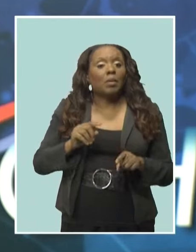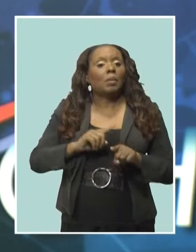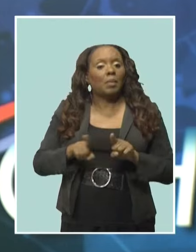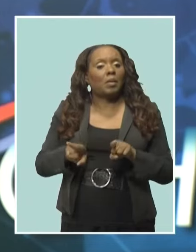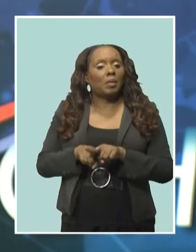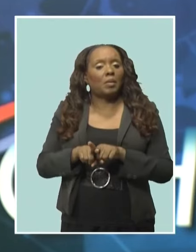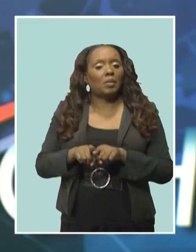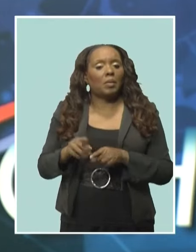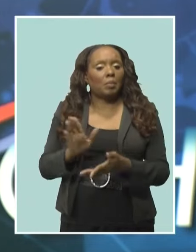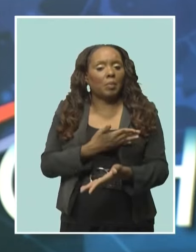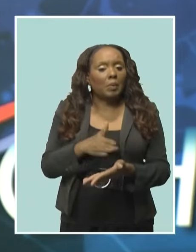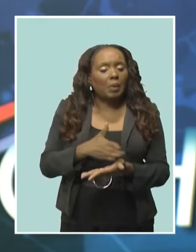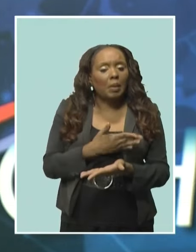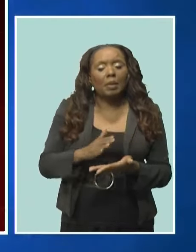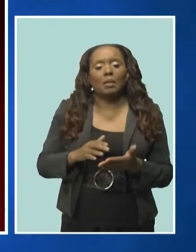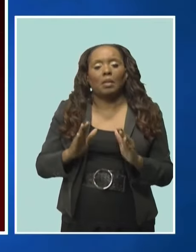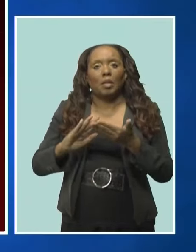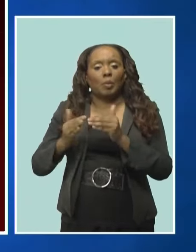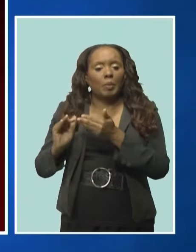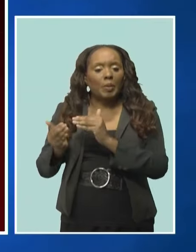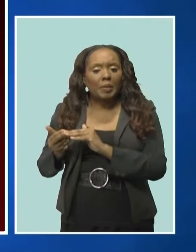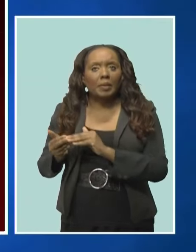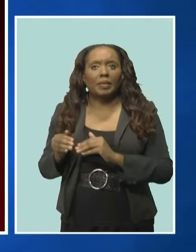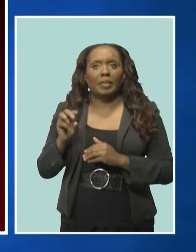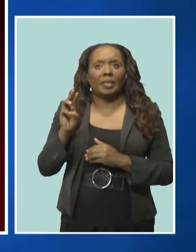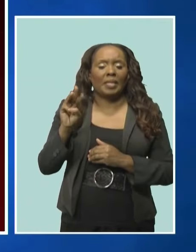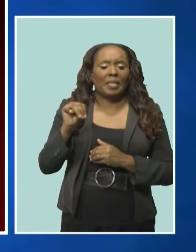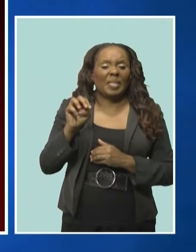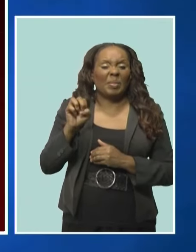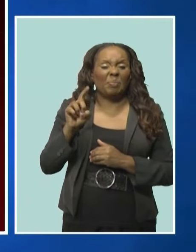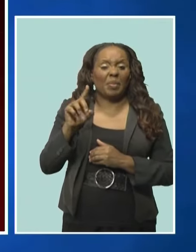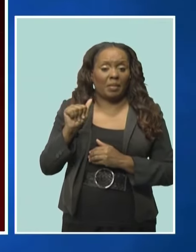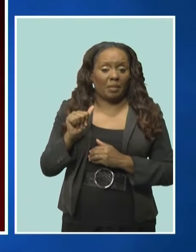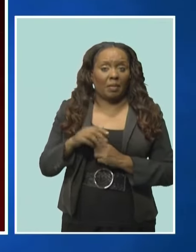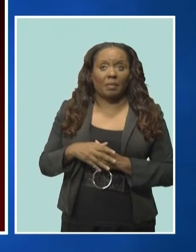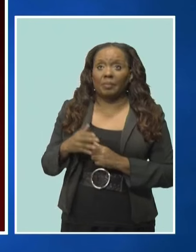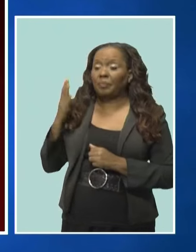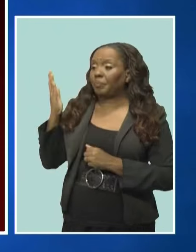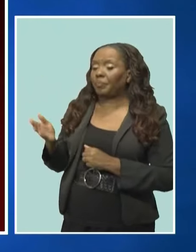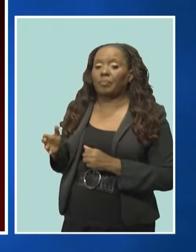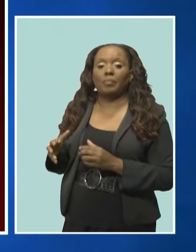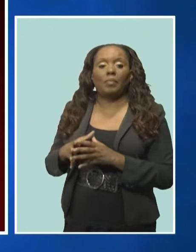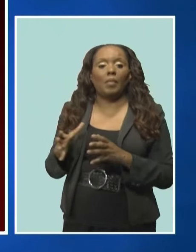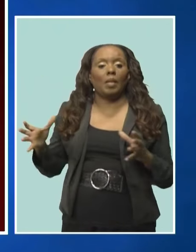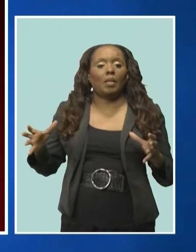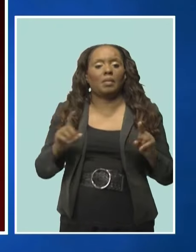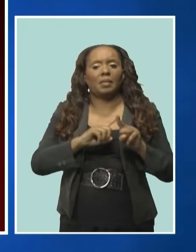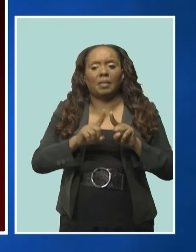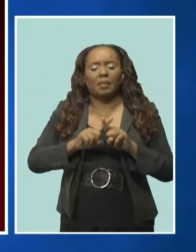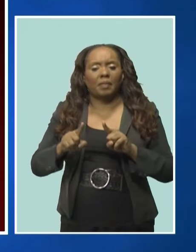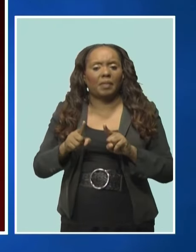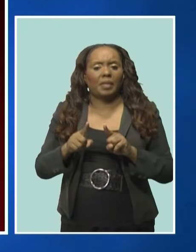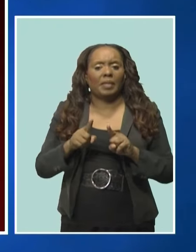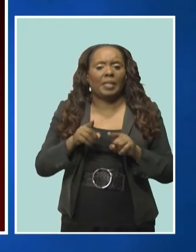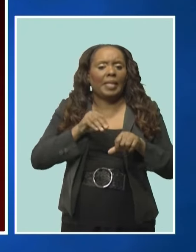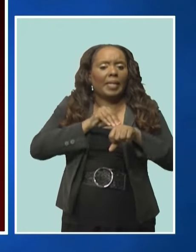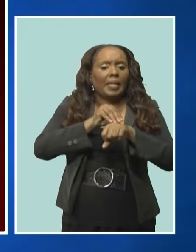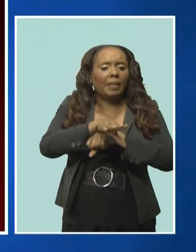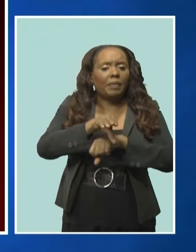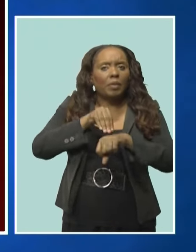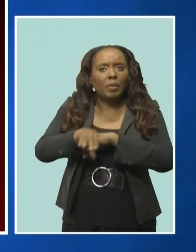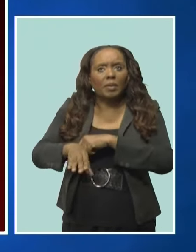communities, and music. I mean, there are so many different influences that impact the behaviors of these young men.